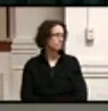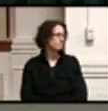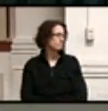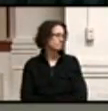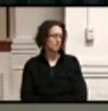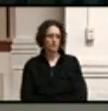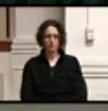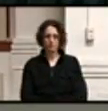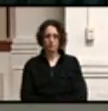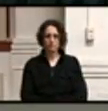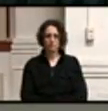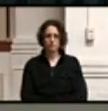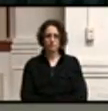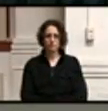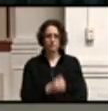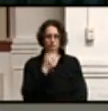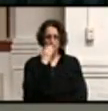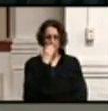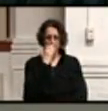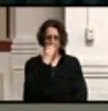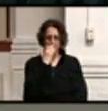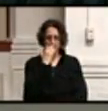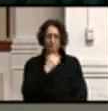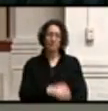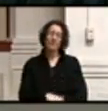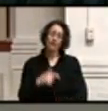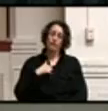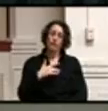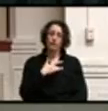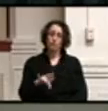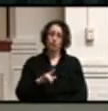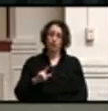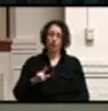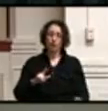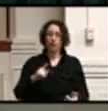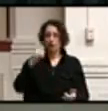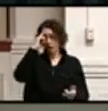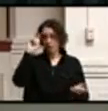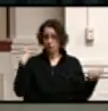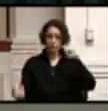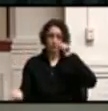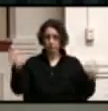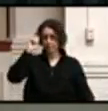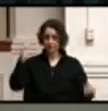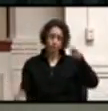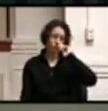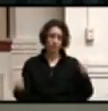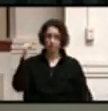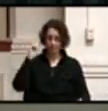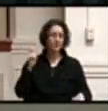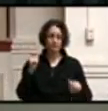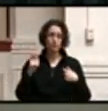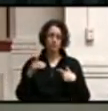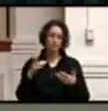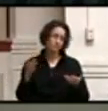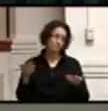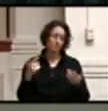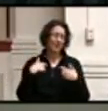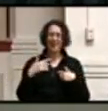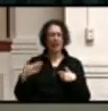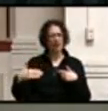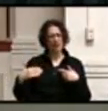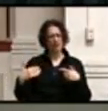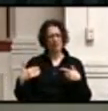usually change my mind several times. I don't have a mind to change on this one yet. That's